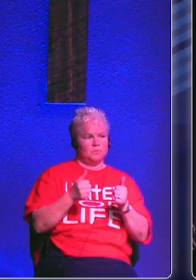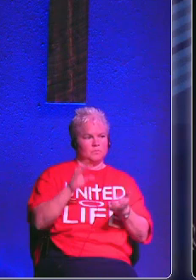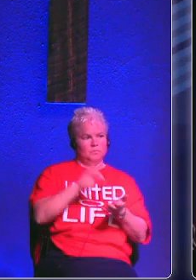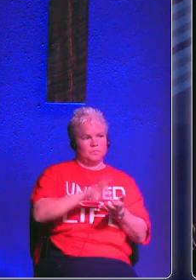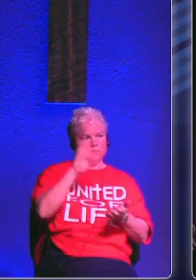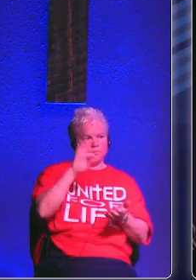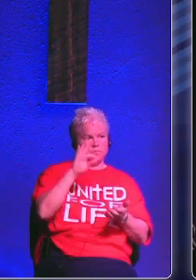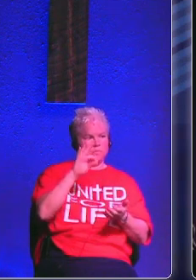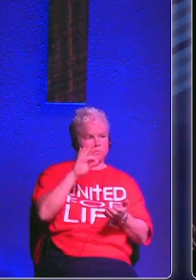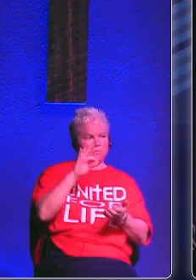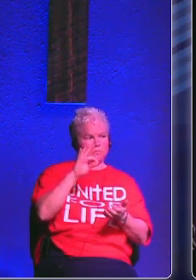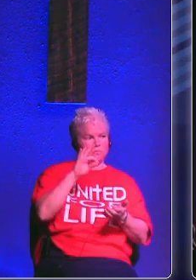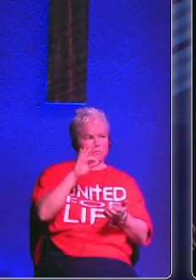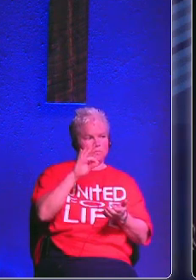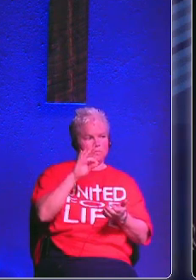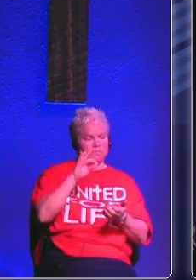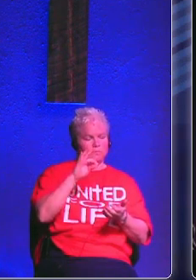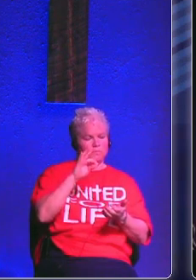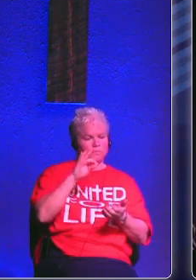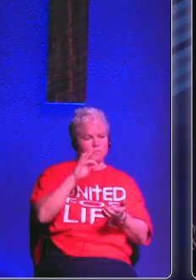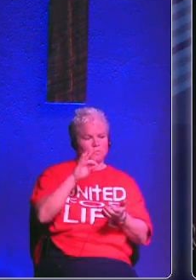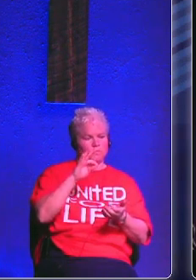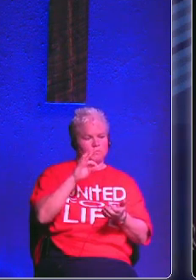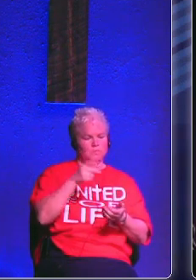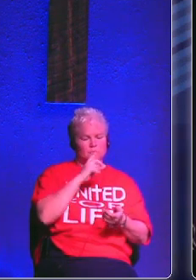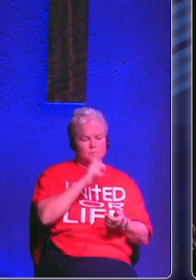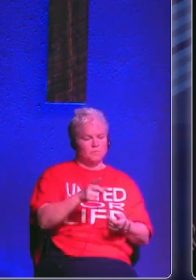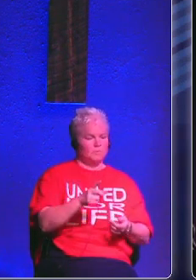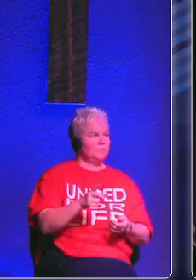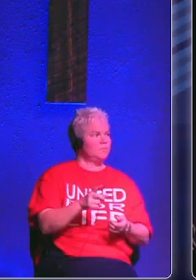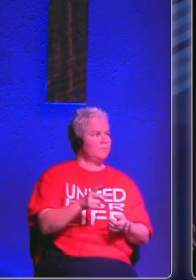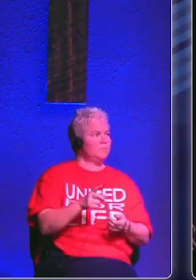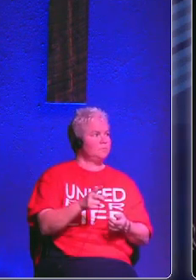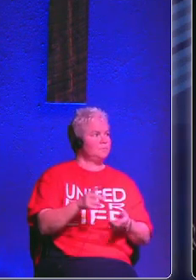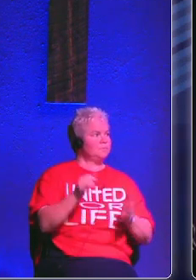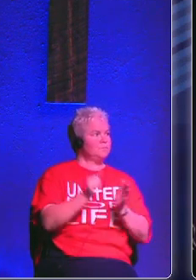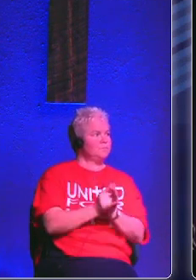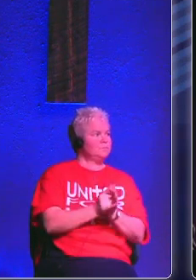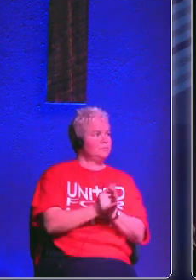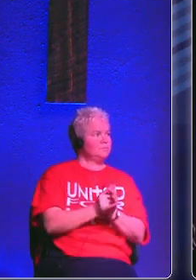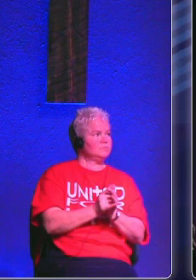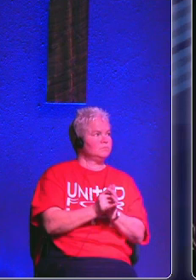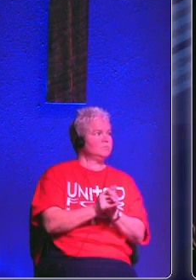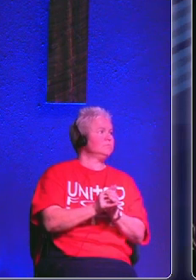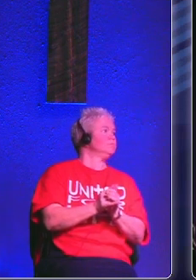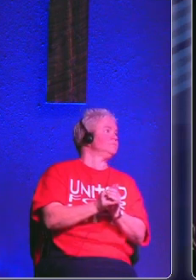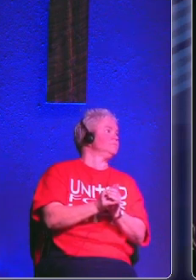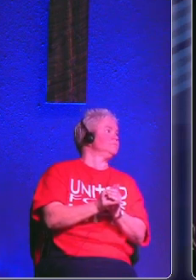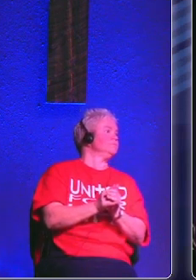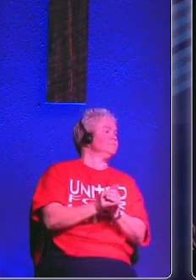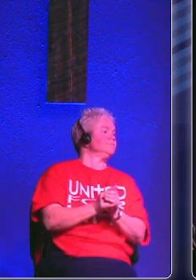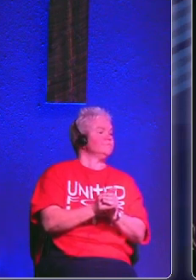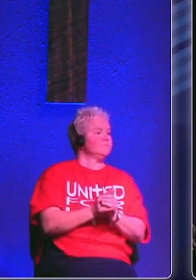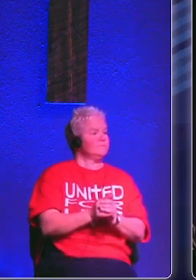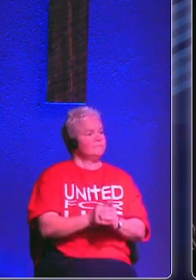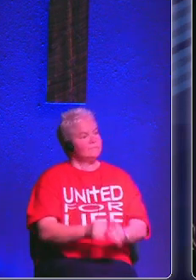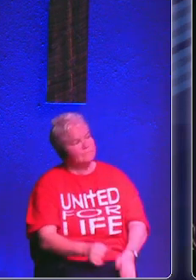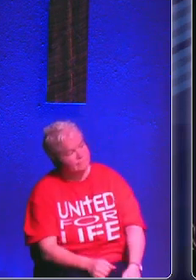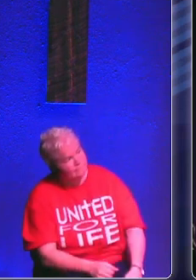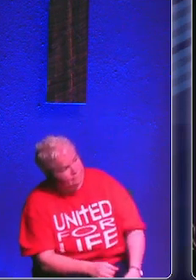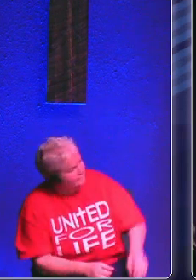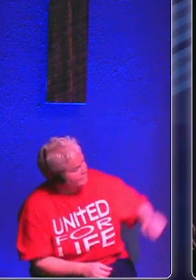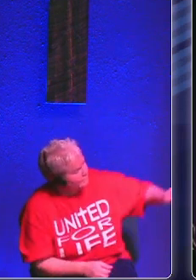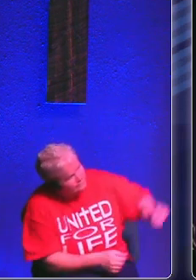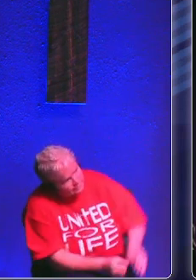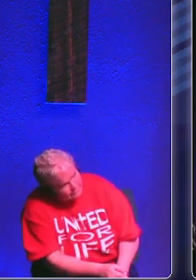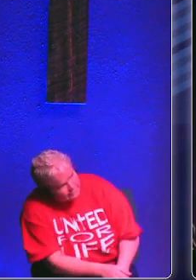to be true? I totally find that to be true. All right, I think that's it for announcements. I can't think of any more,